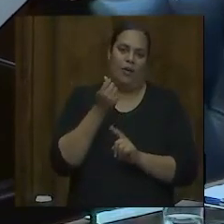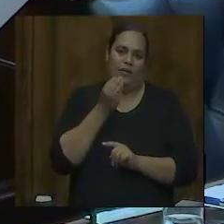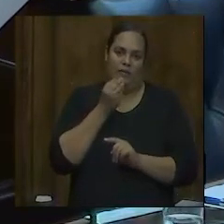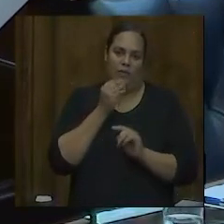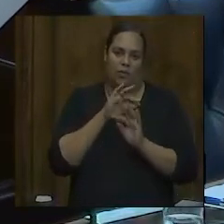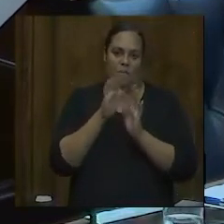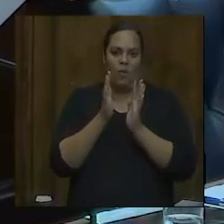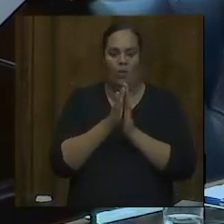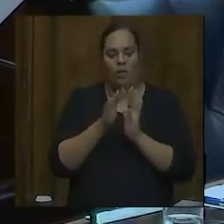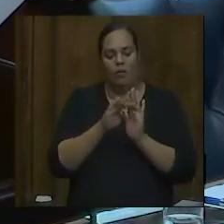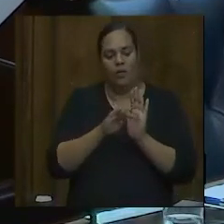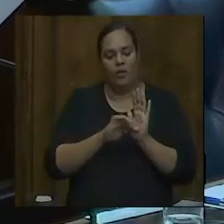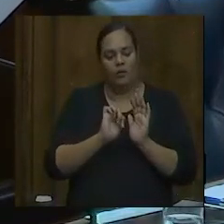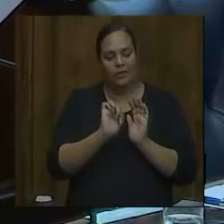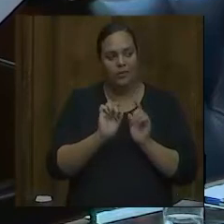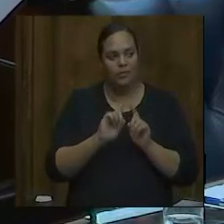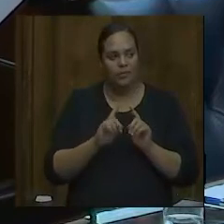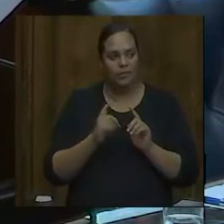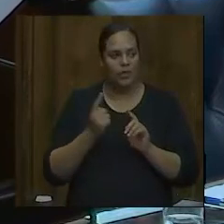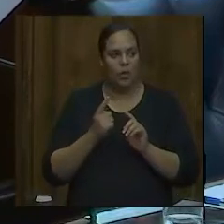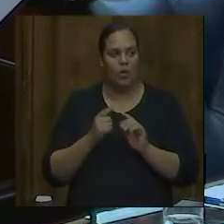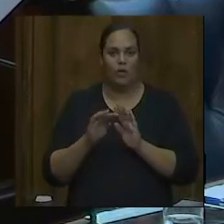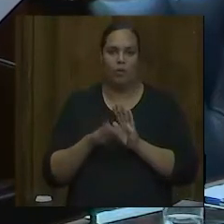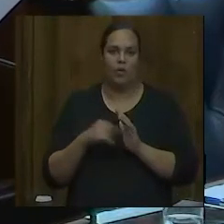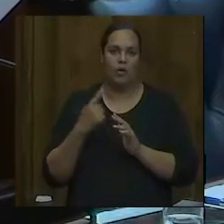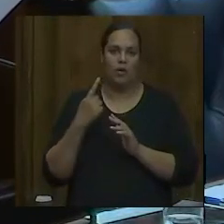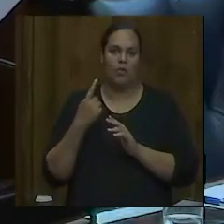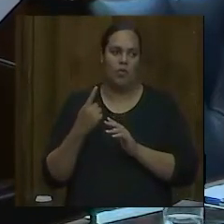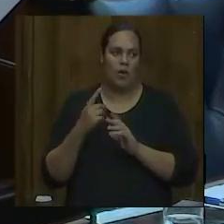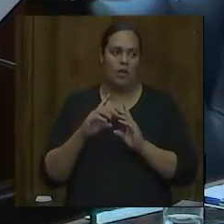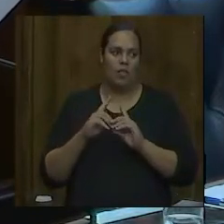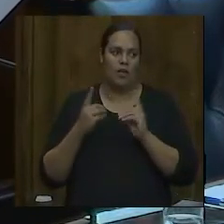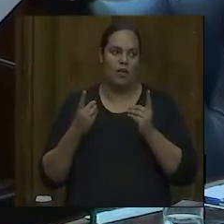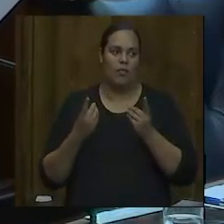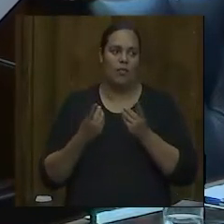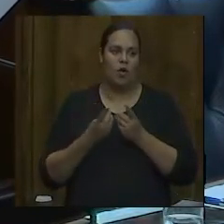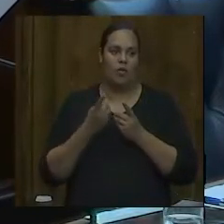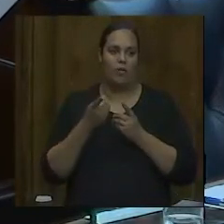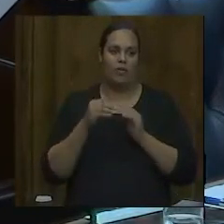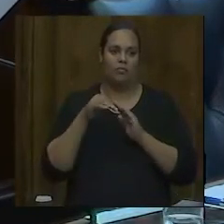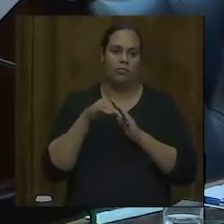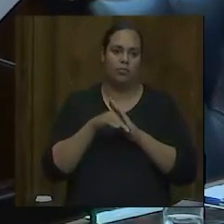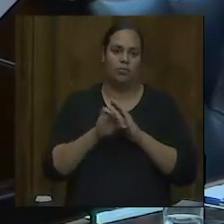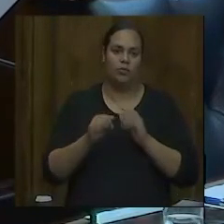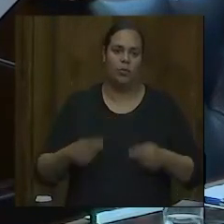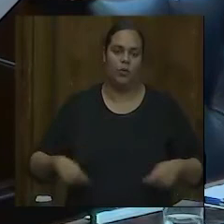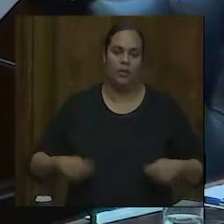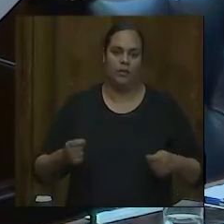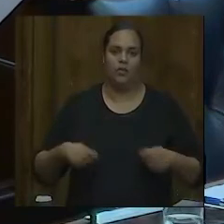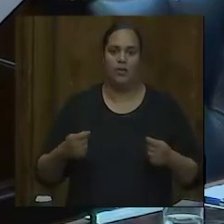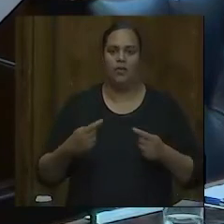its programs, except for Program 1, the department is decreasing its expenditure